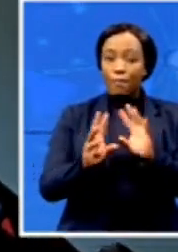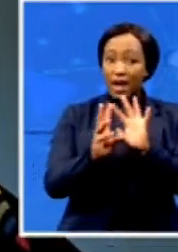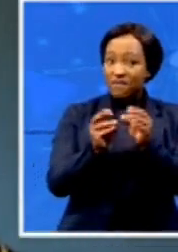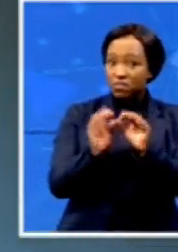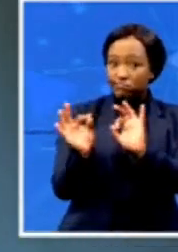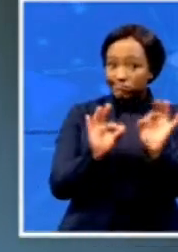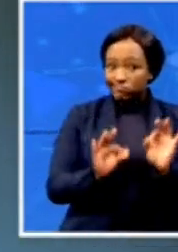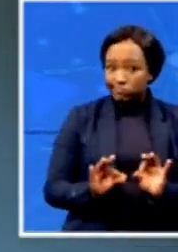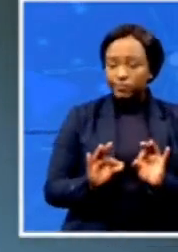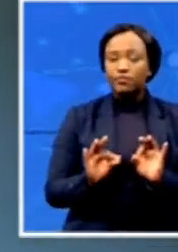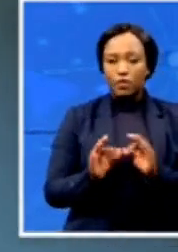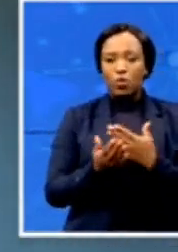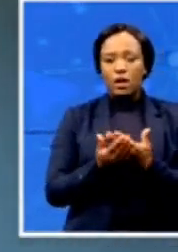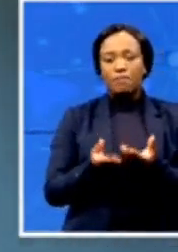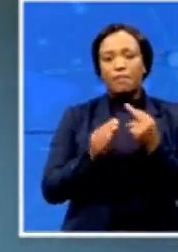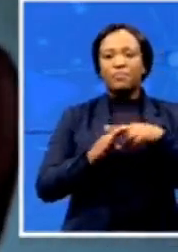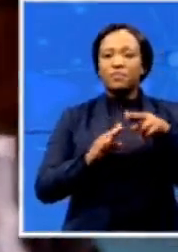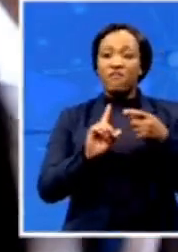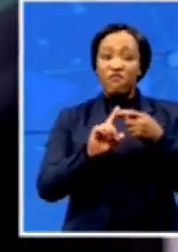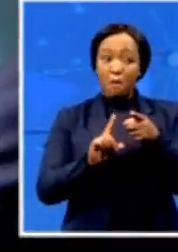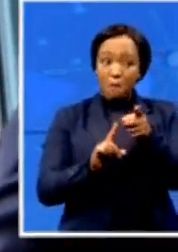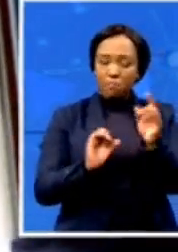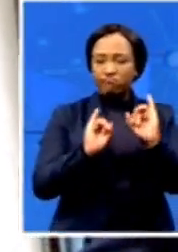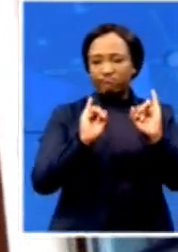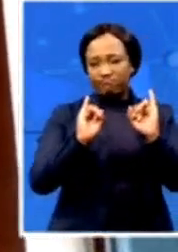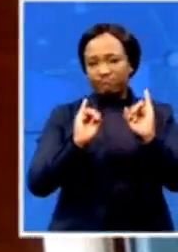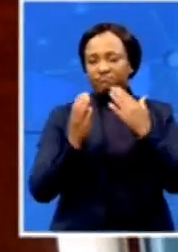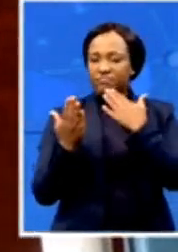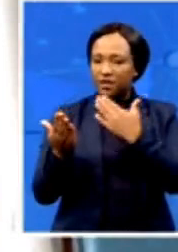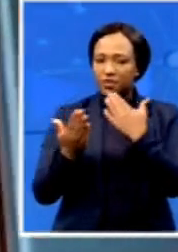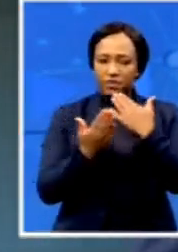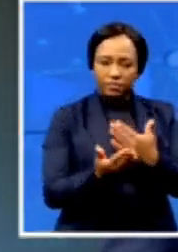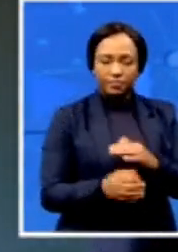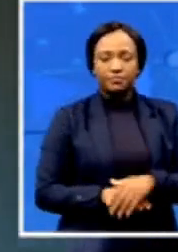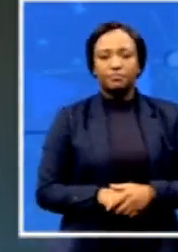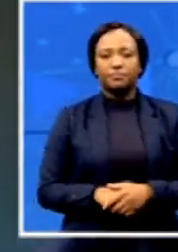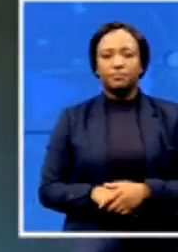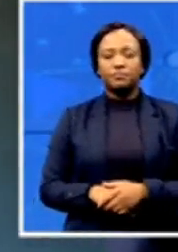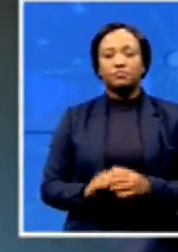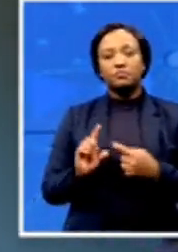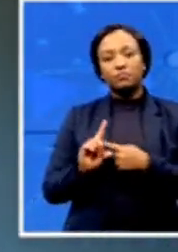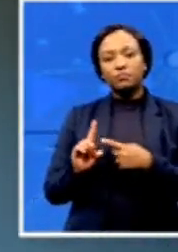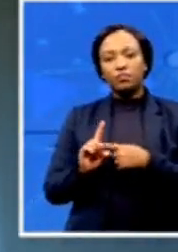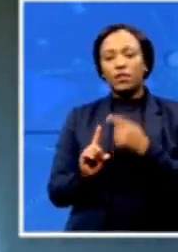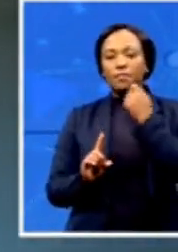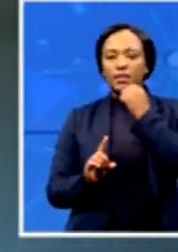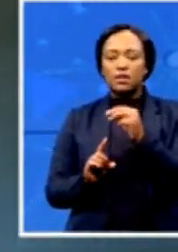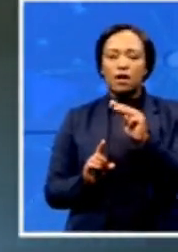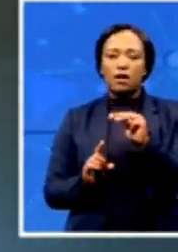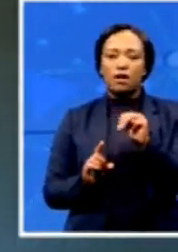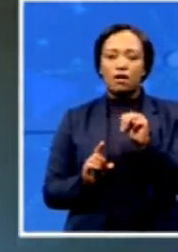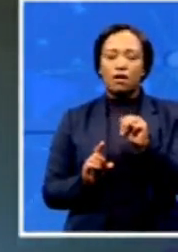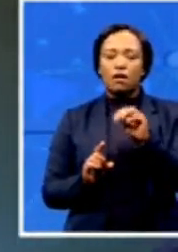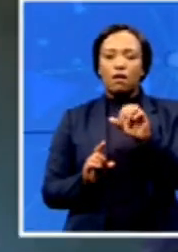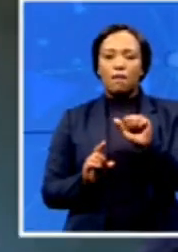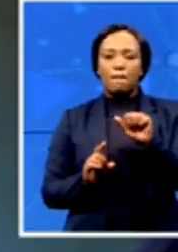out of this. Thank you so much. That's Mr. Malinga, a representative from NATU in the province of KwaZulu-Natal. We've